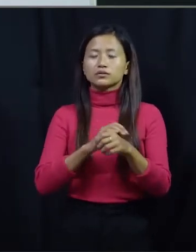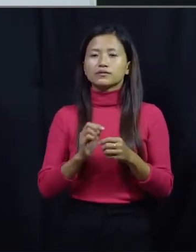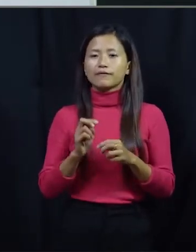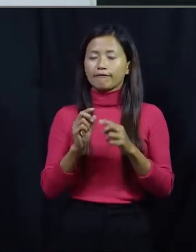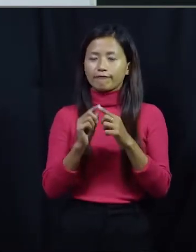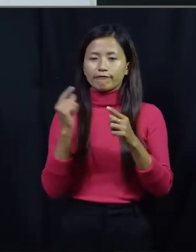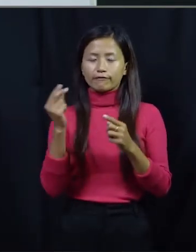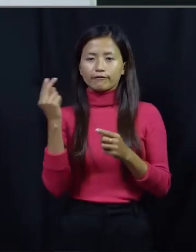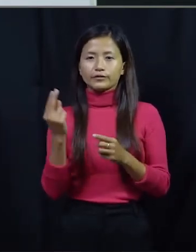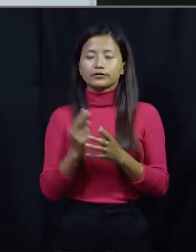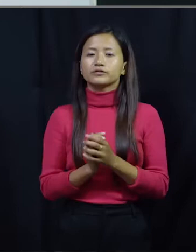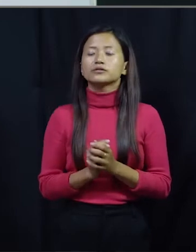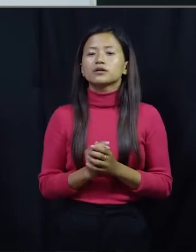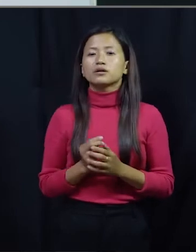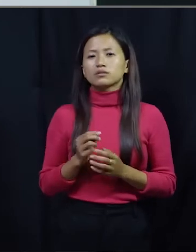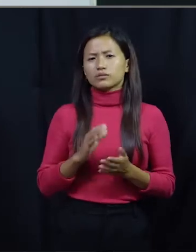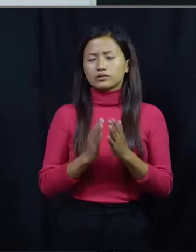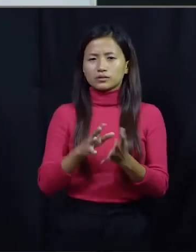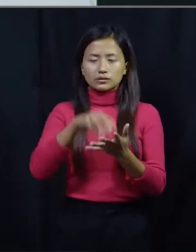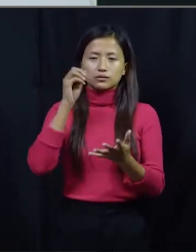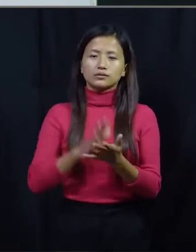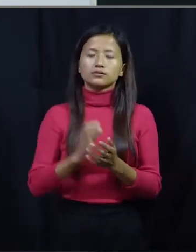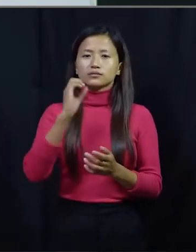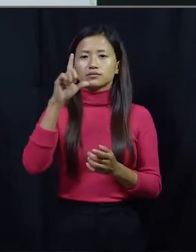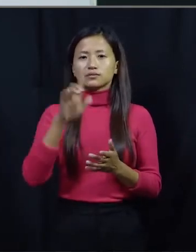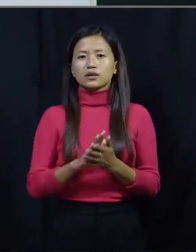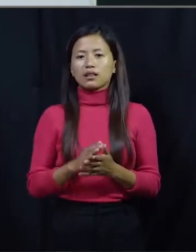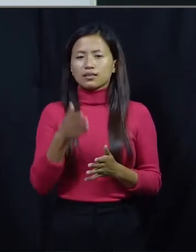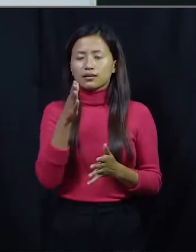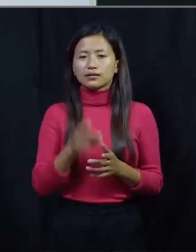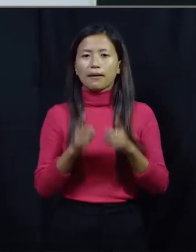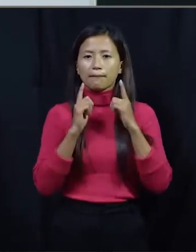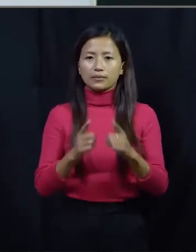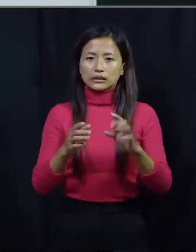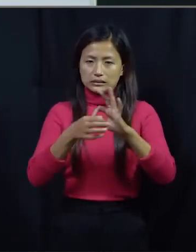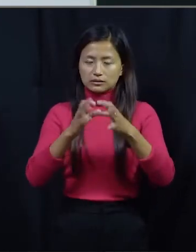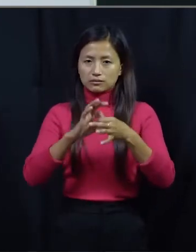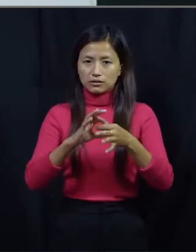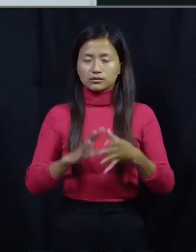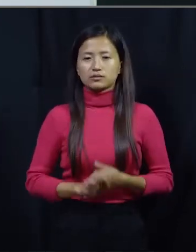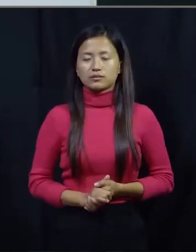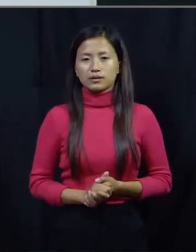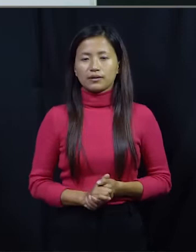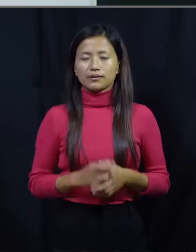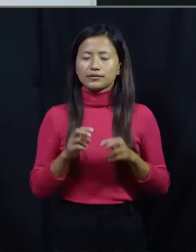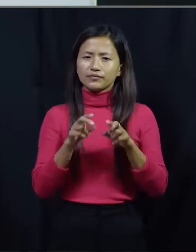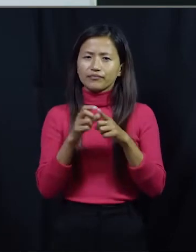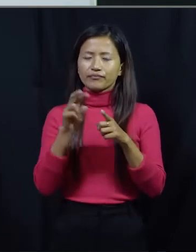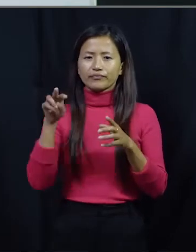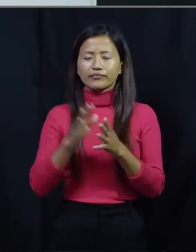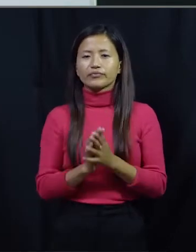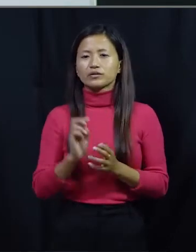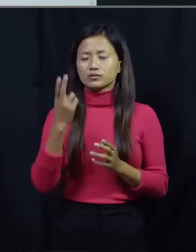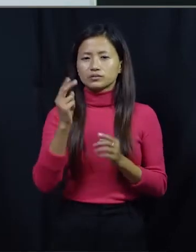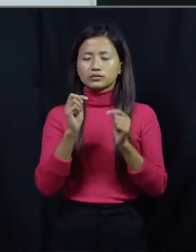You have already learned in class 11 function. Functions are nothing but relations. We can define many number of relations between any